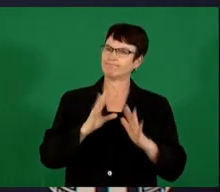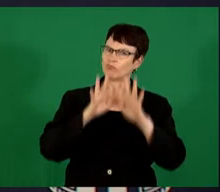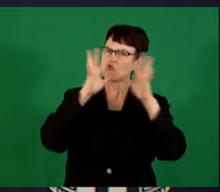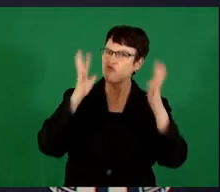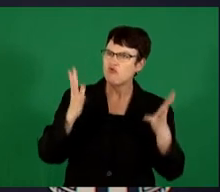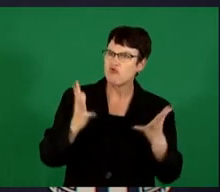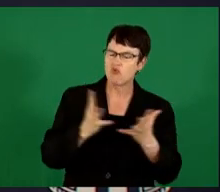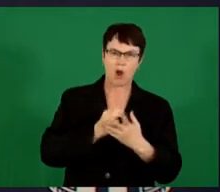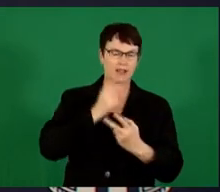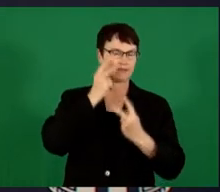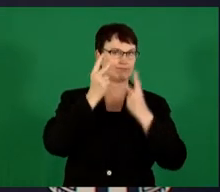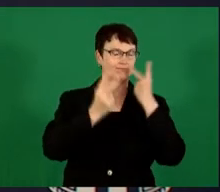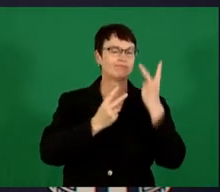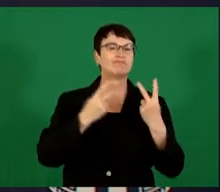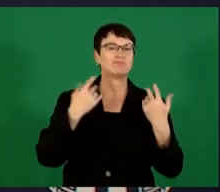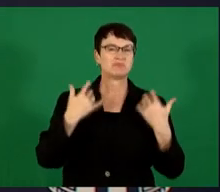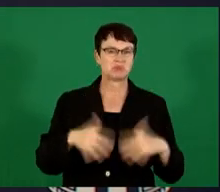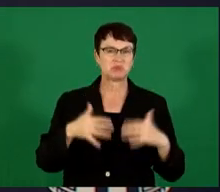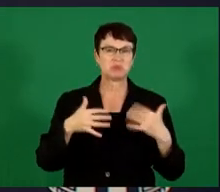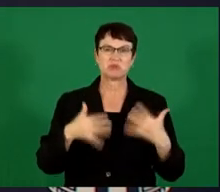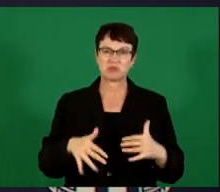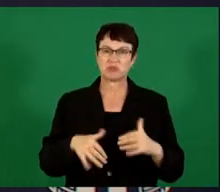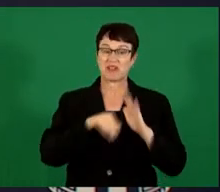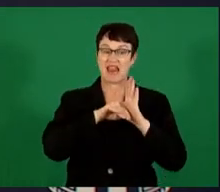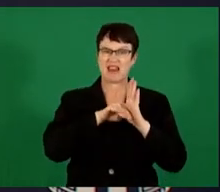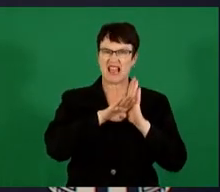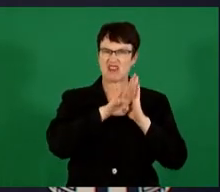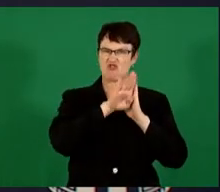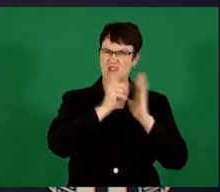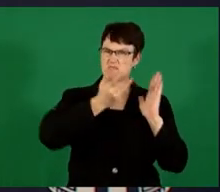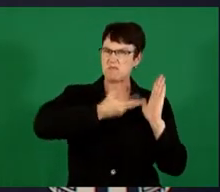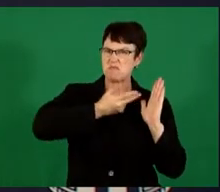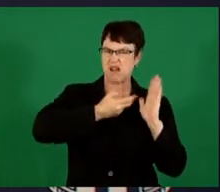growth continue to shape global conditions.